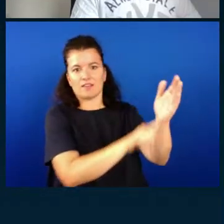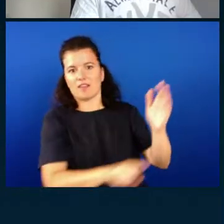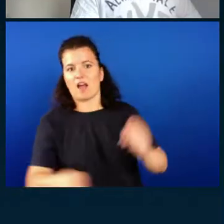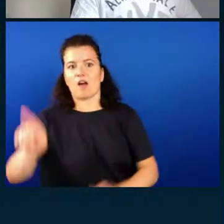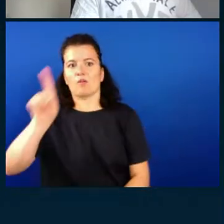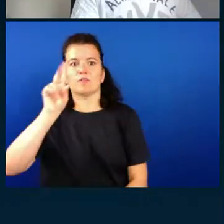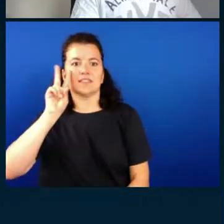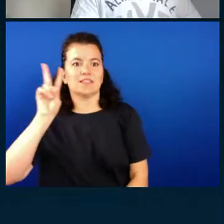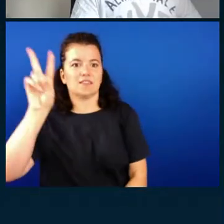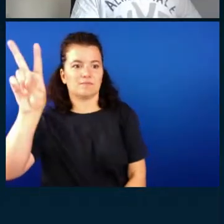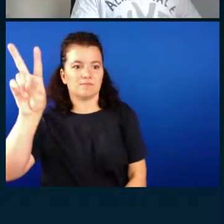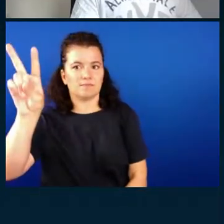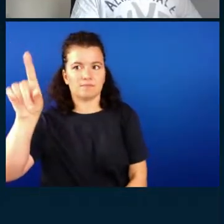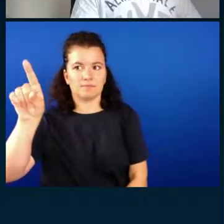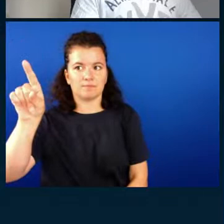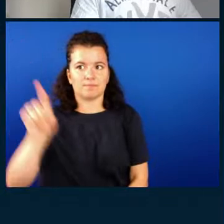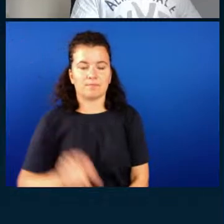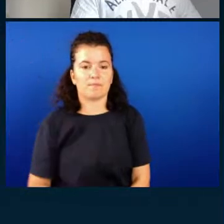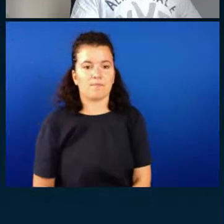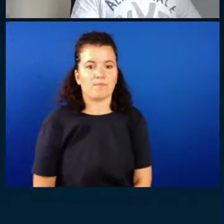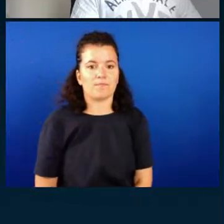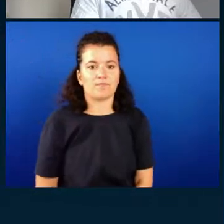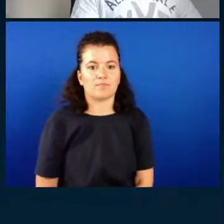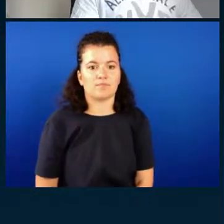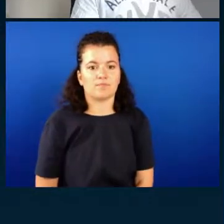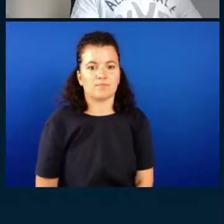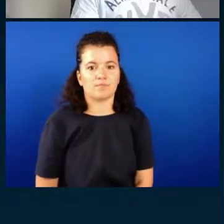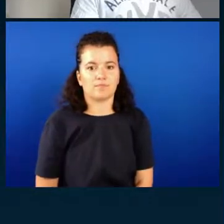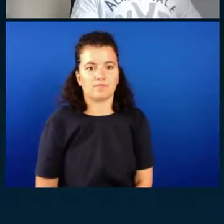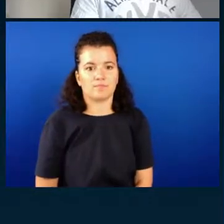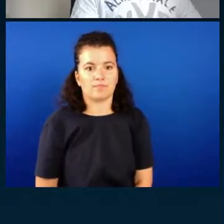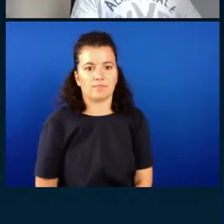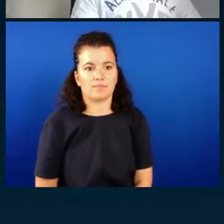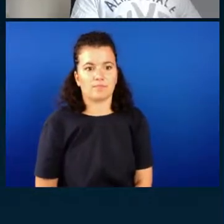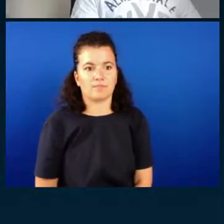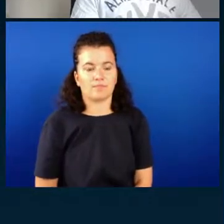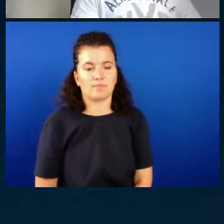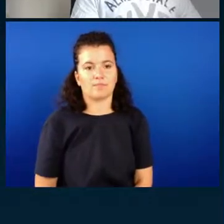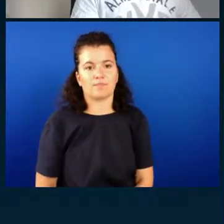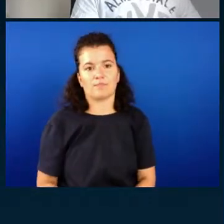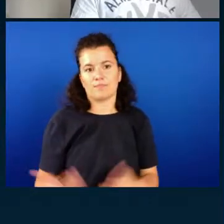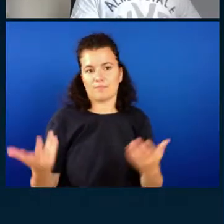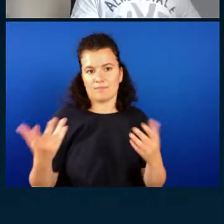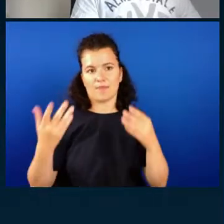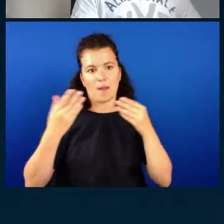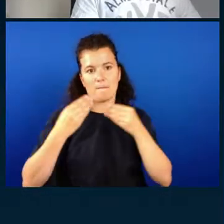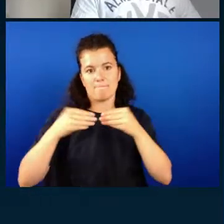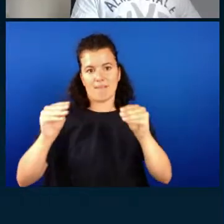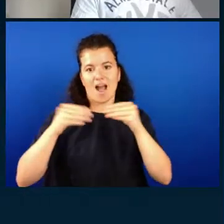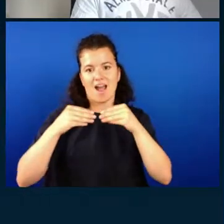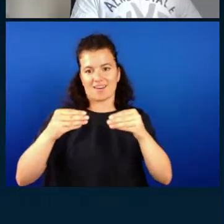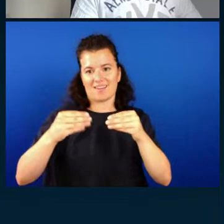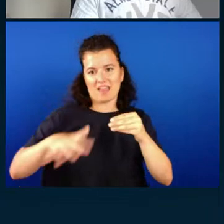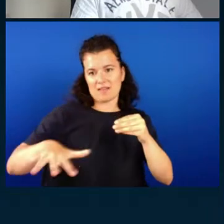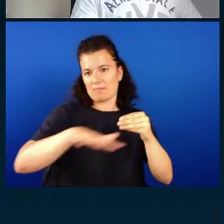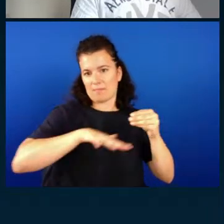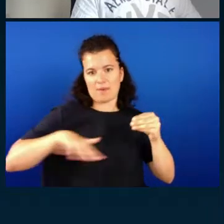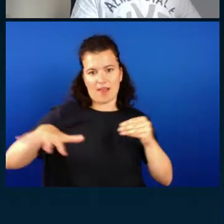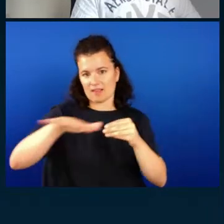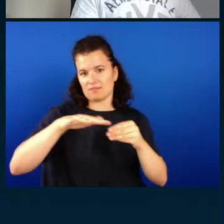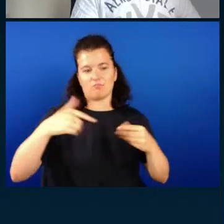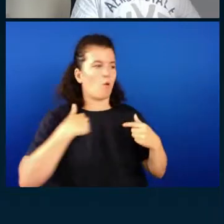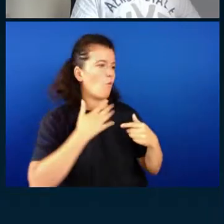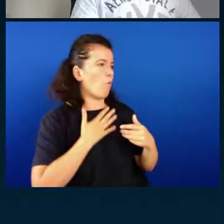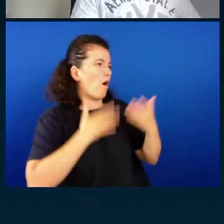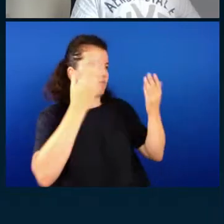and I'll go to a marketplace. So I have a marketplace, which I'm a publisher with the